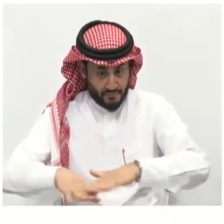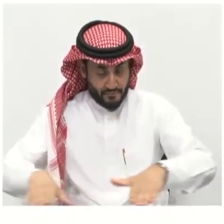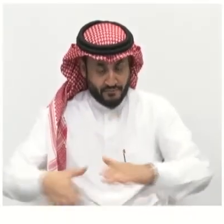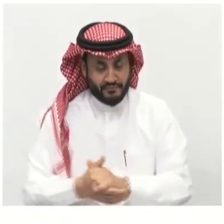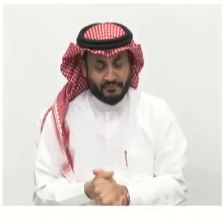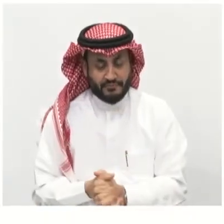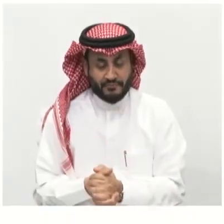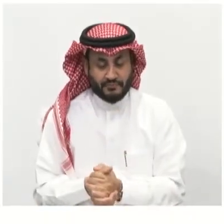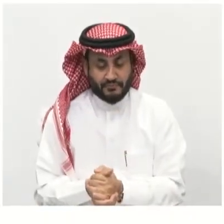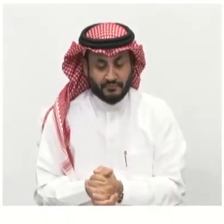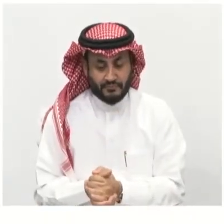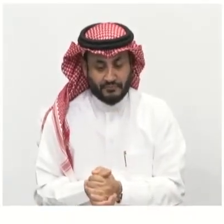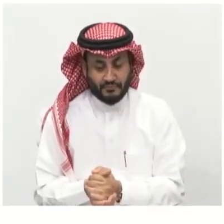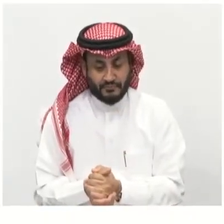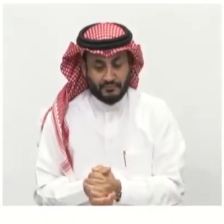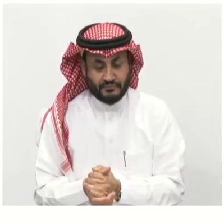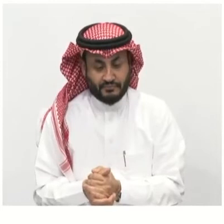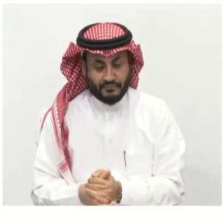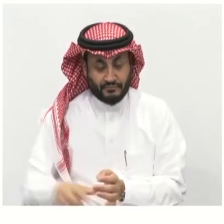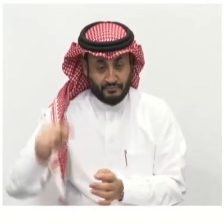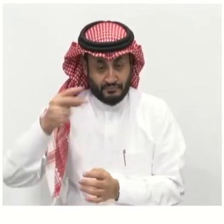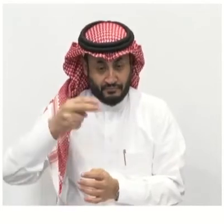These tubes are on the table.